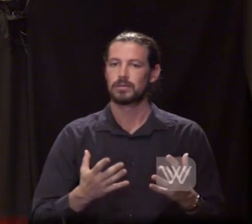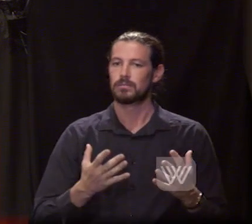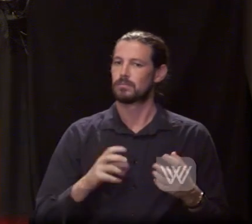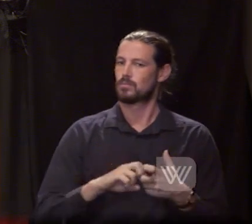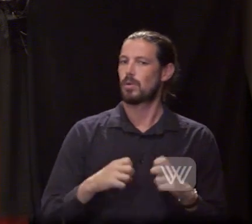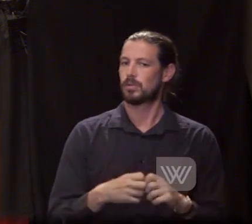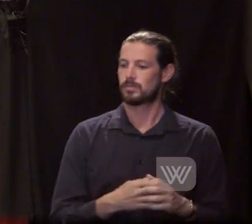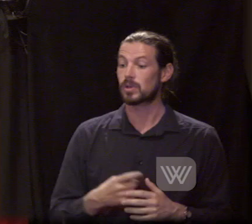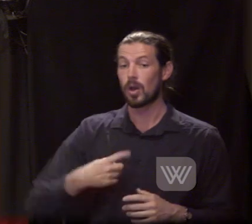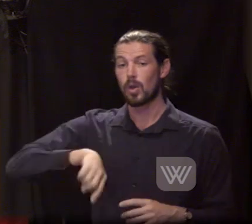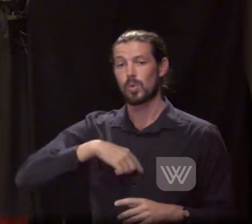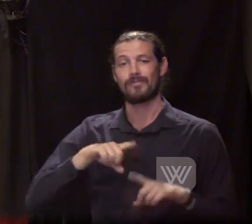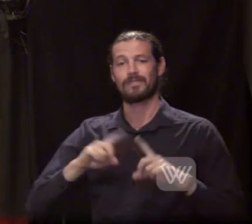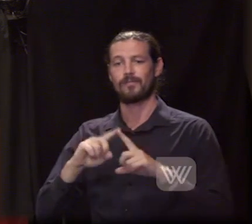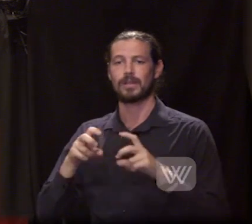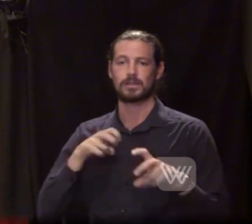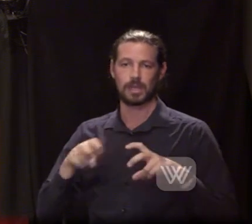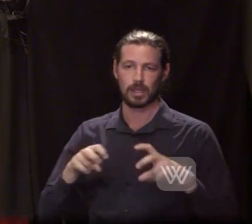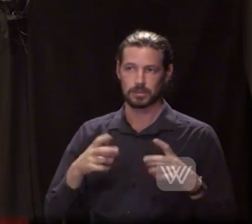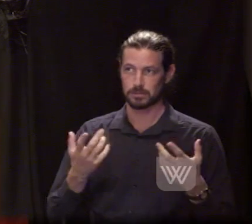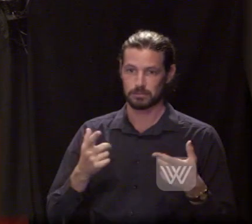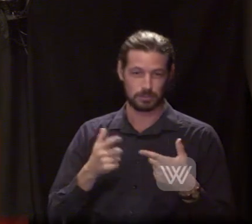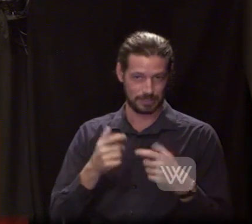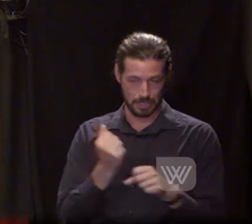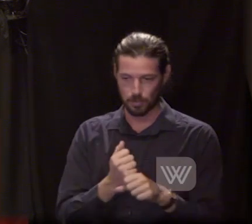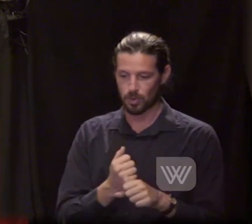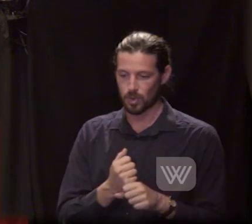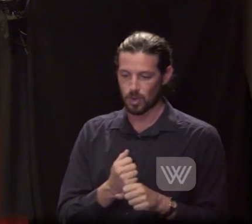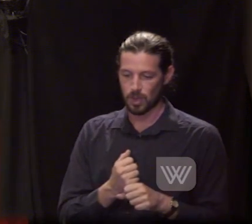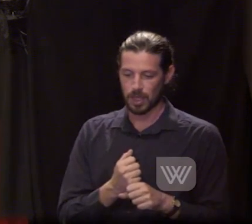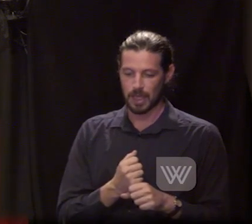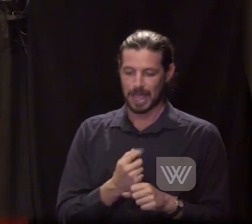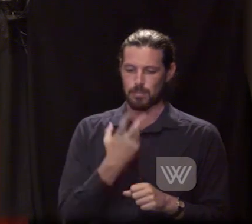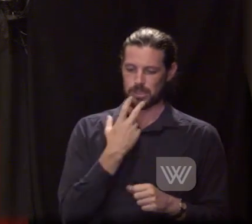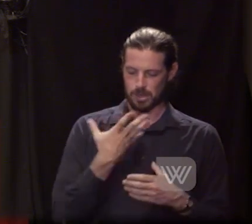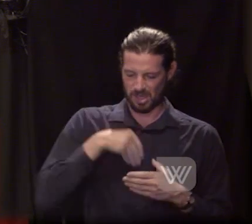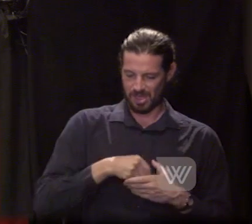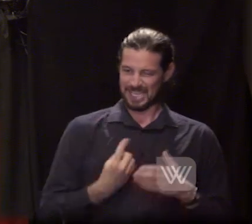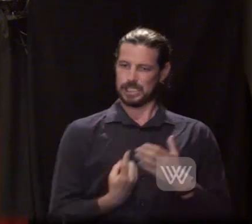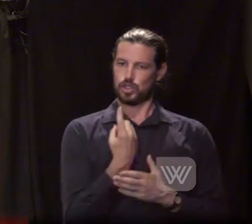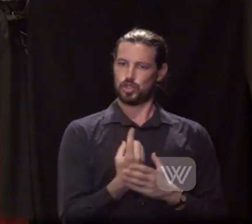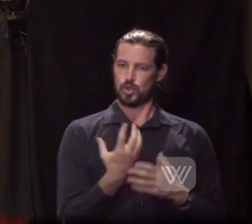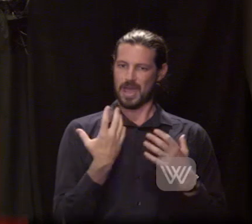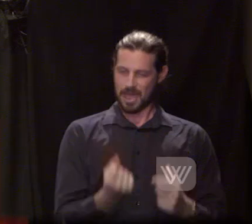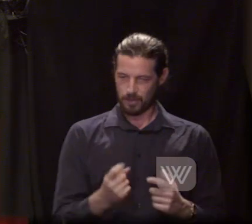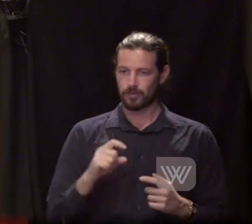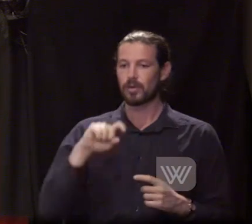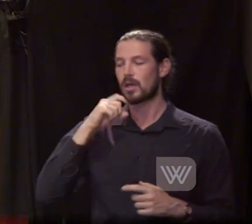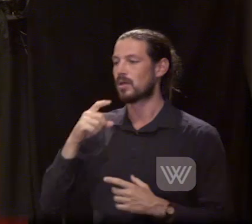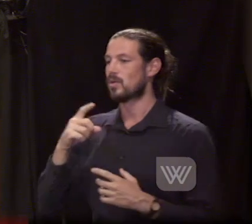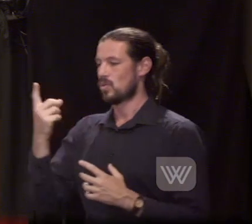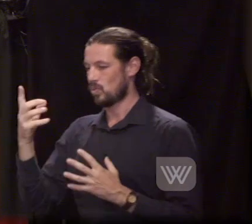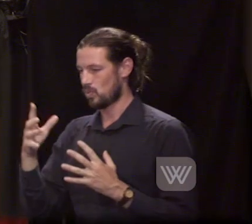different tasks that we had to do for, like once a week, we would revisit an issue that we were having, and it was tailored to us, and you say, this is the